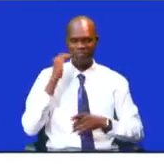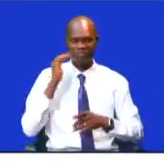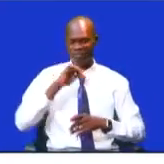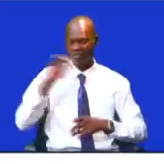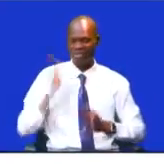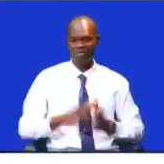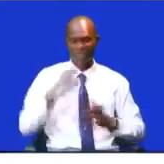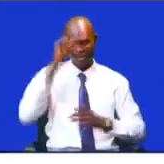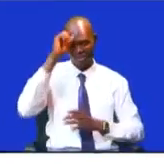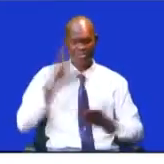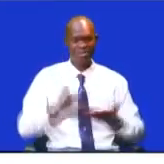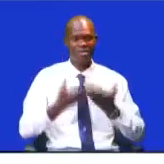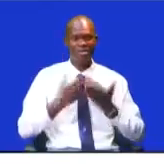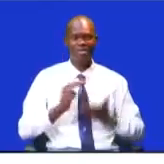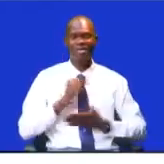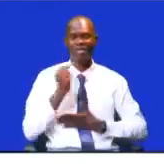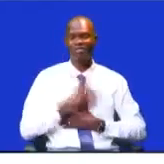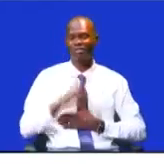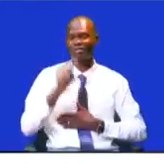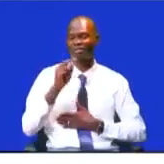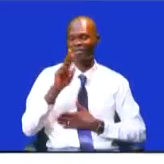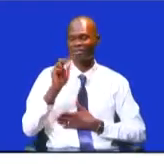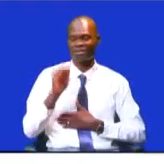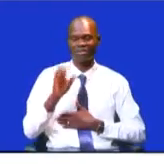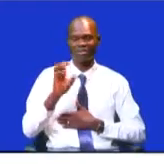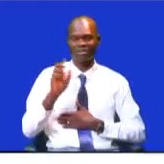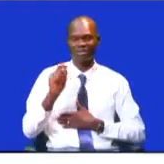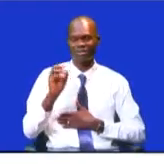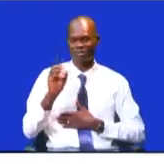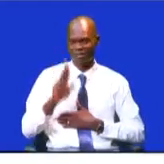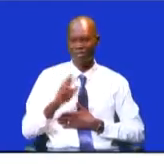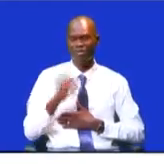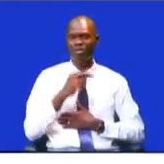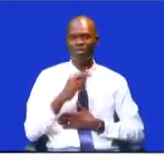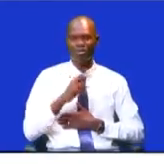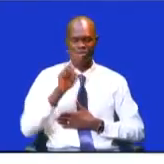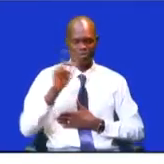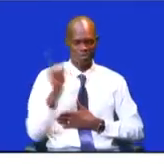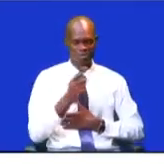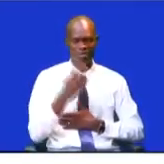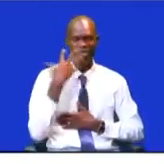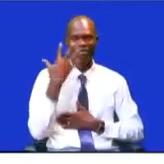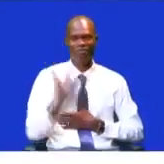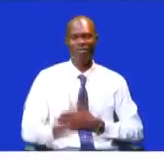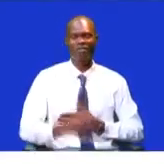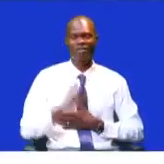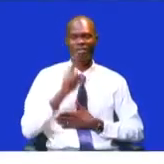sirkal ochiwo tingni mapur ji e nengo yueyo mar siling 2,500 eka.